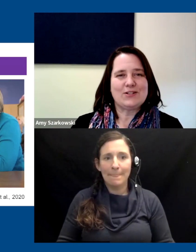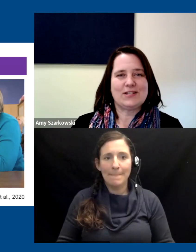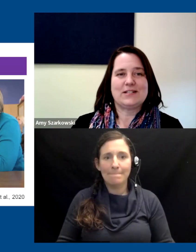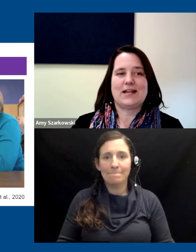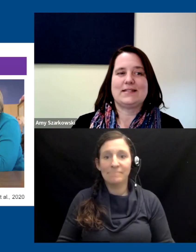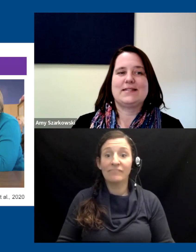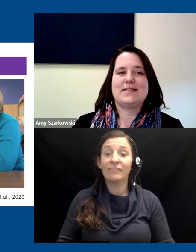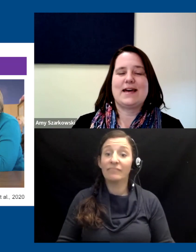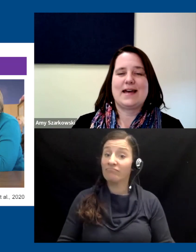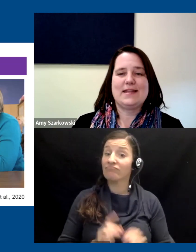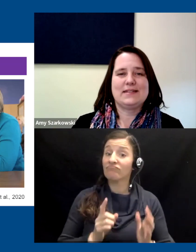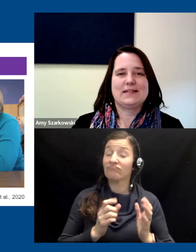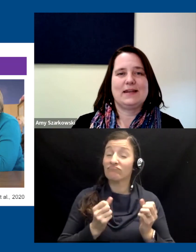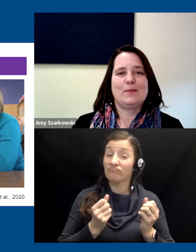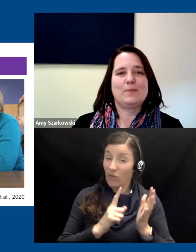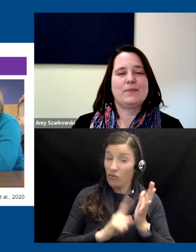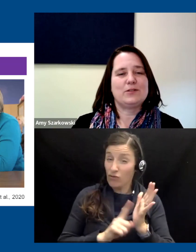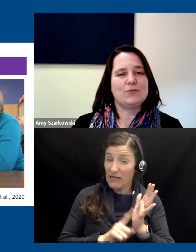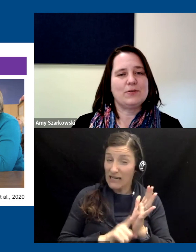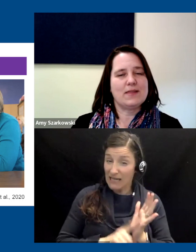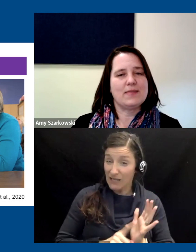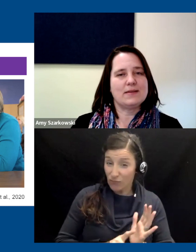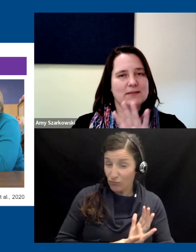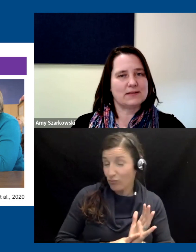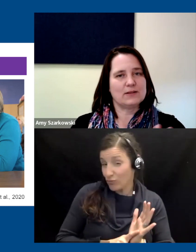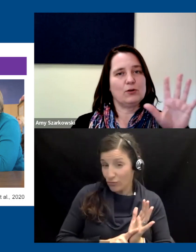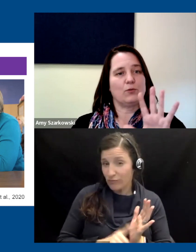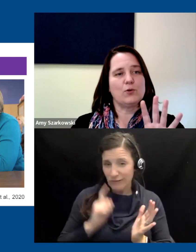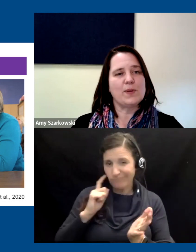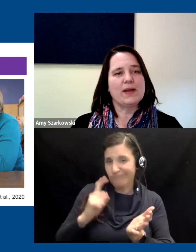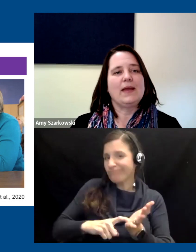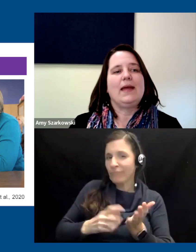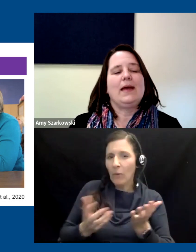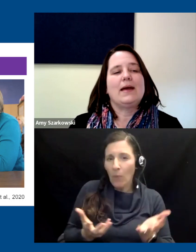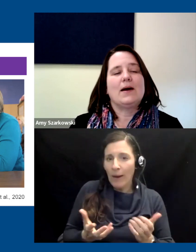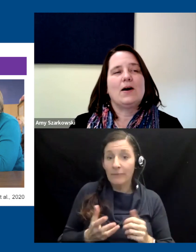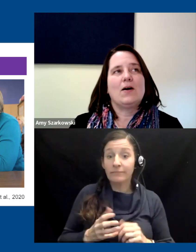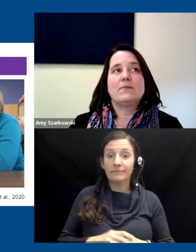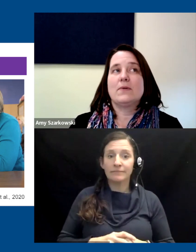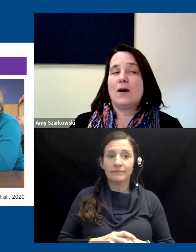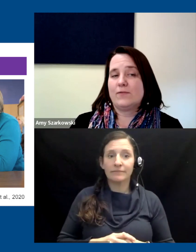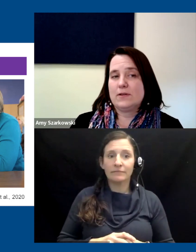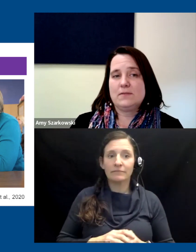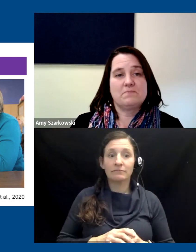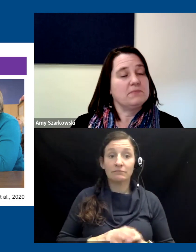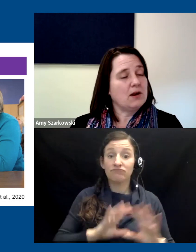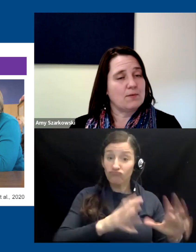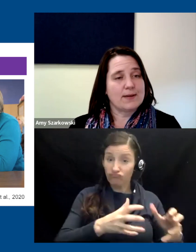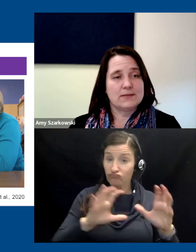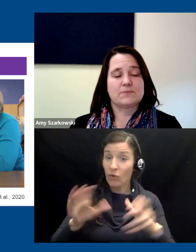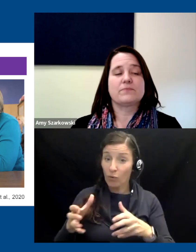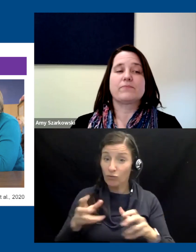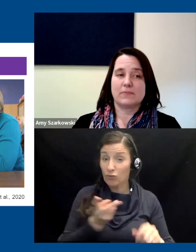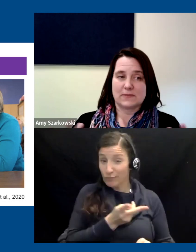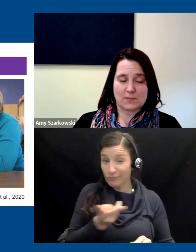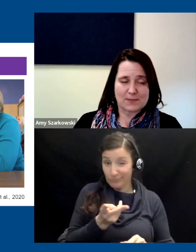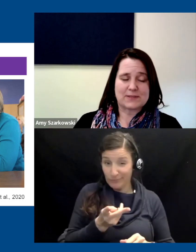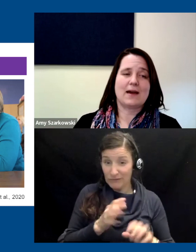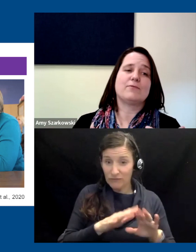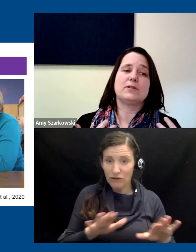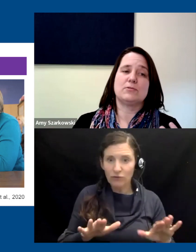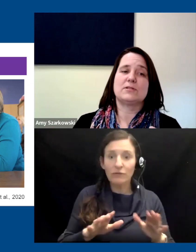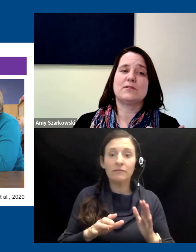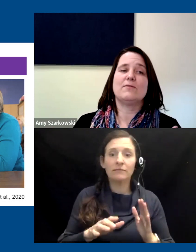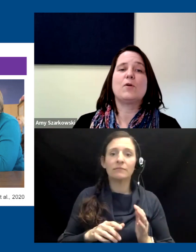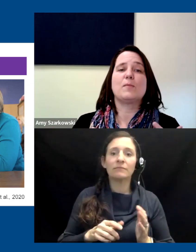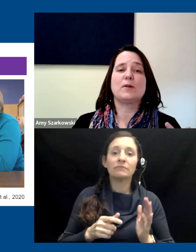The research suggests that children in this group often, not always, sometimes